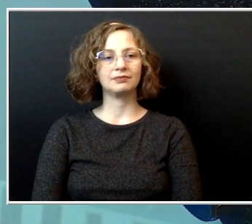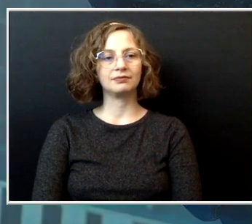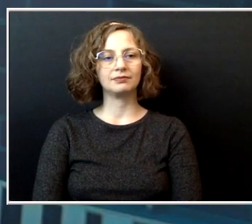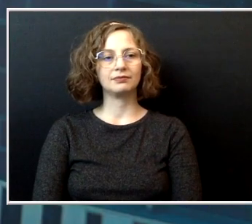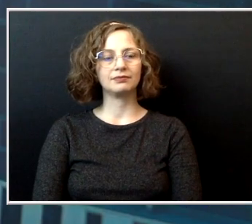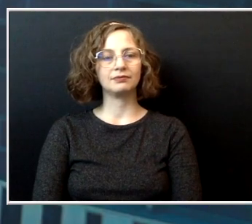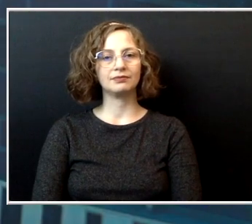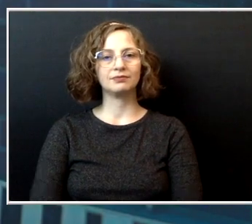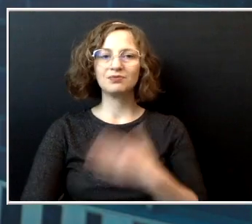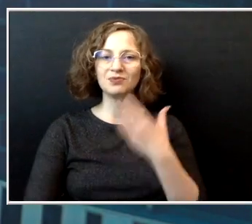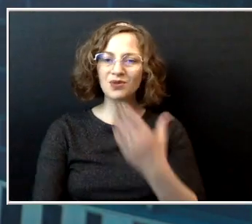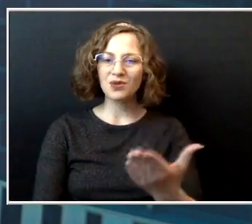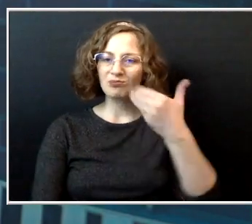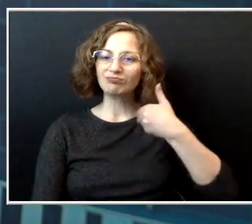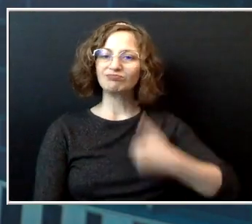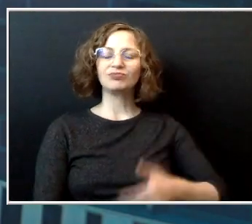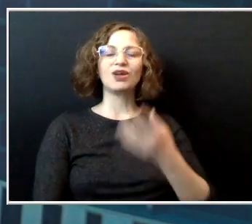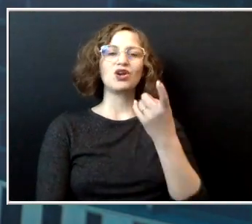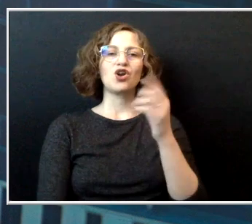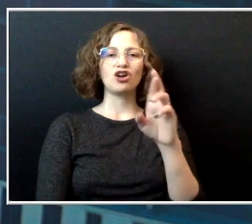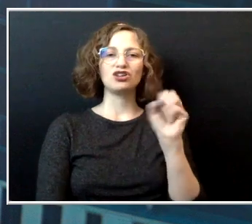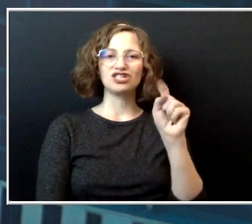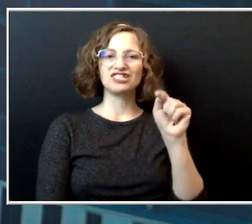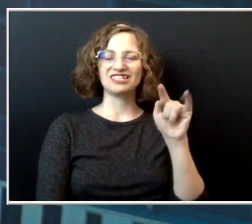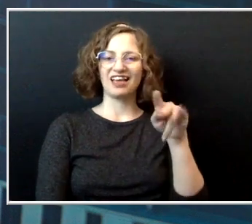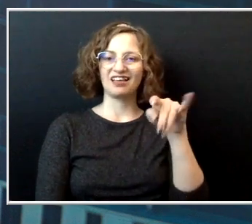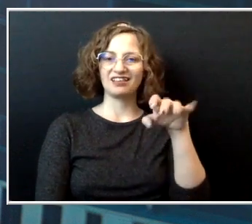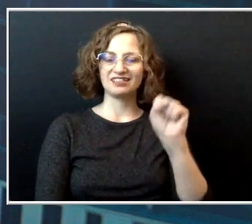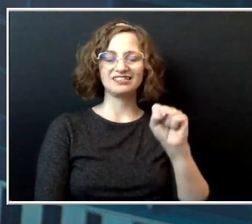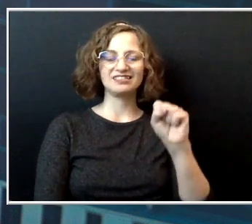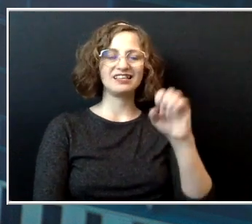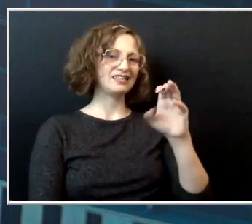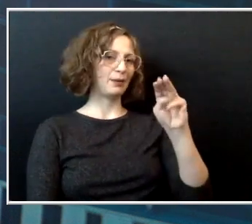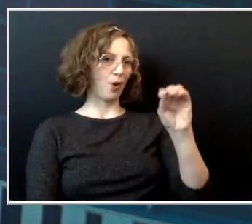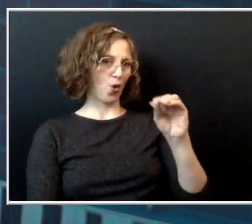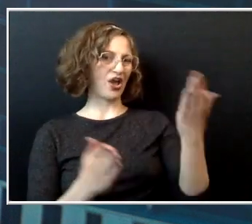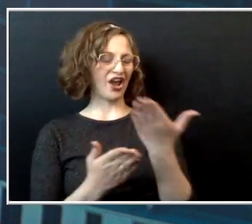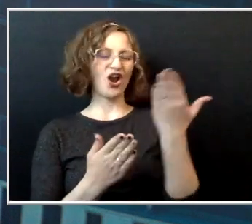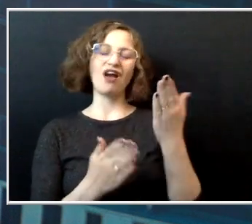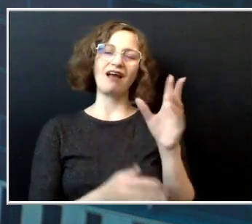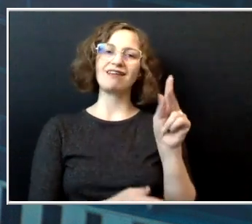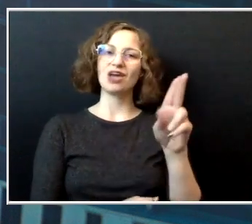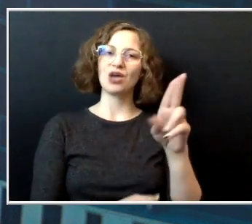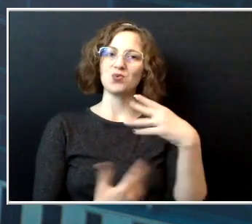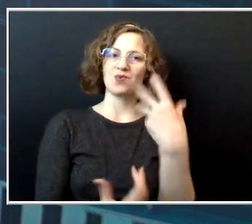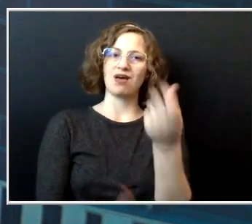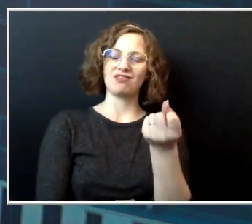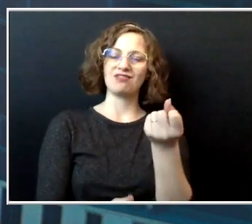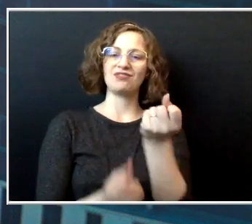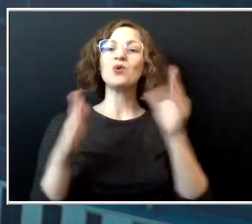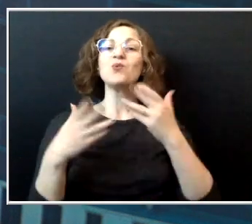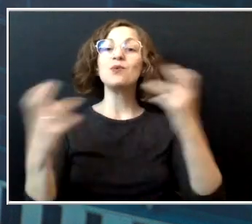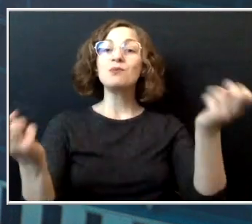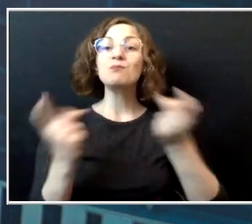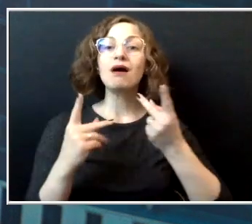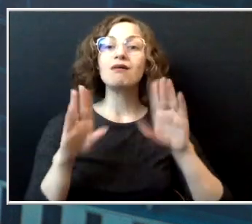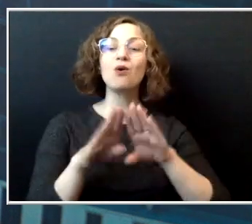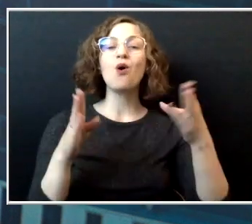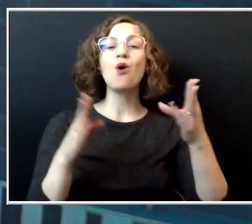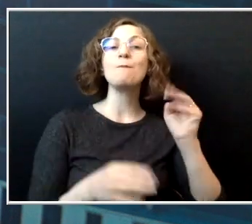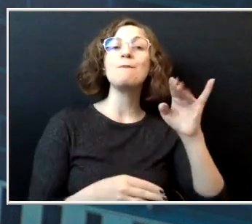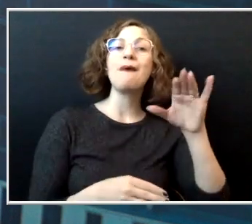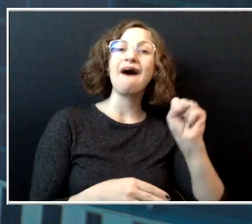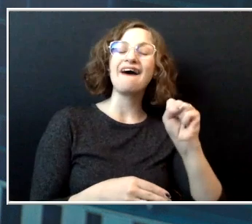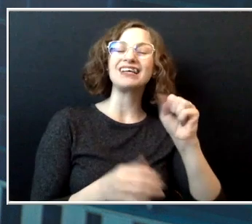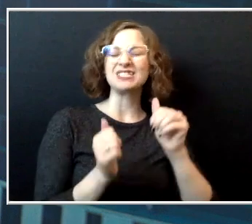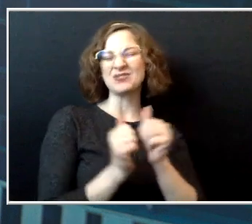Good morning. I'm Dr. Steve Stites, Chief Medical Officer here at the University of Kansas Health System. Welcome back to Open Mics with Dr. Stites. We've talked